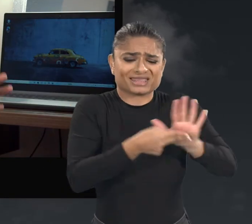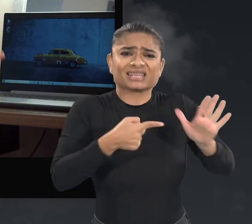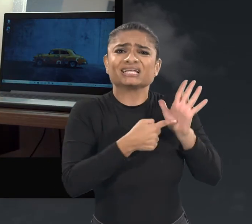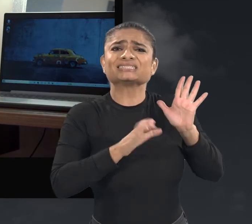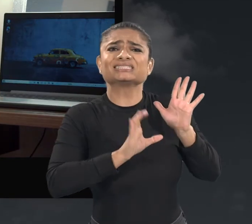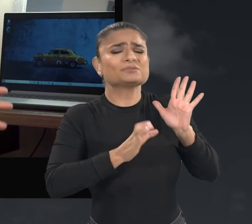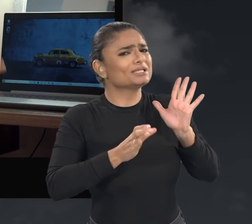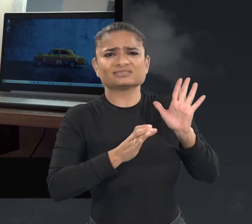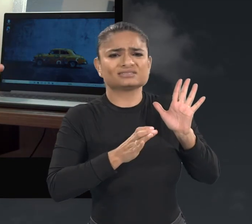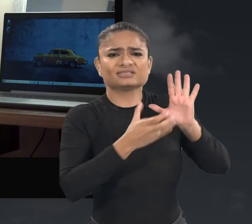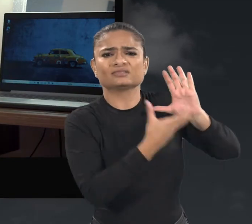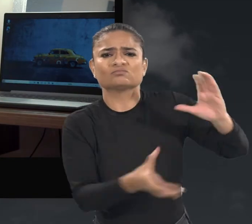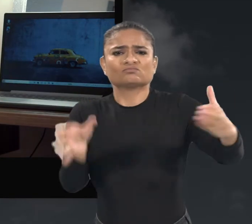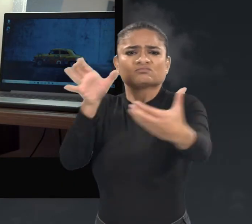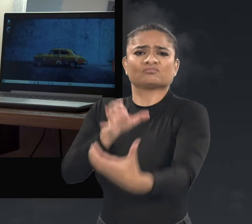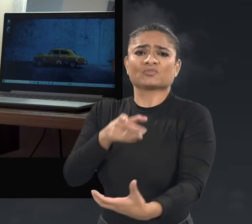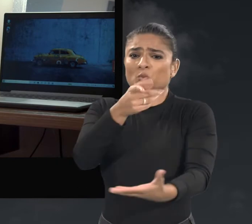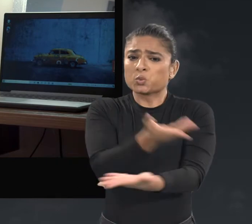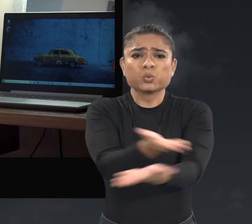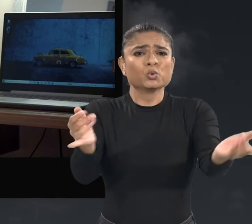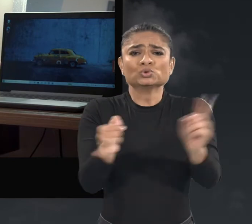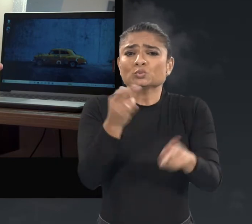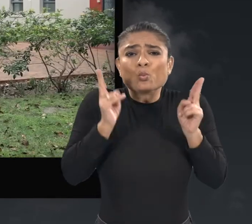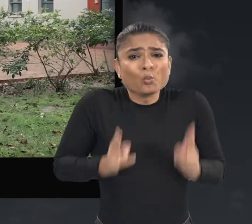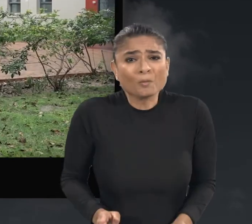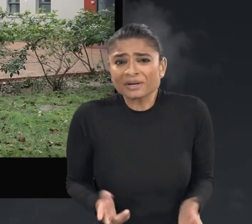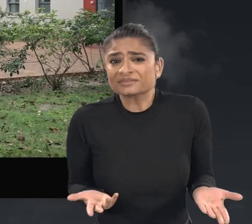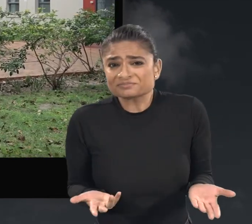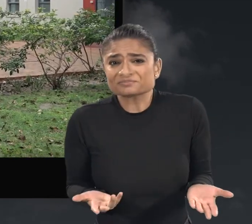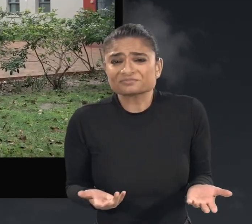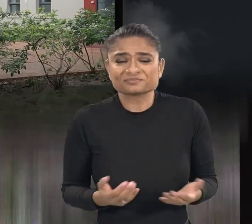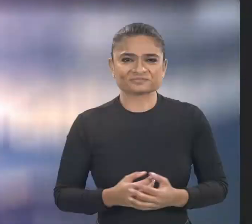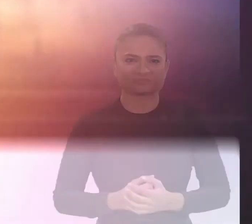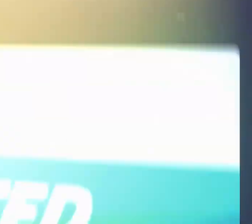soveel werd as iemand wat nie 'n disability het nie.